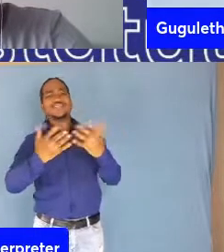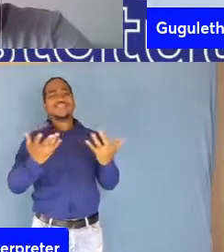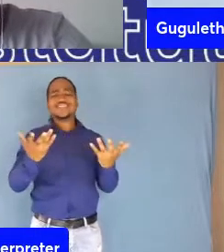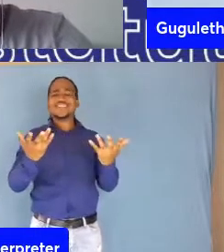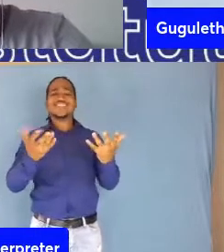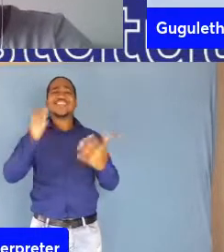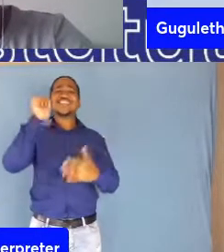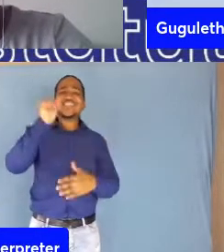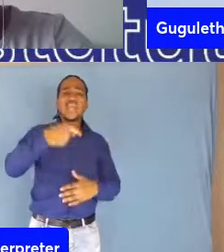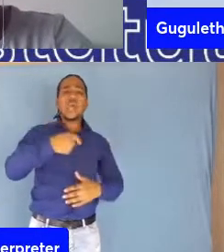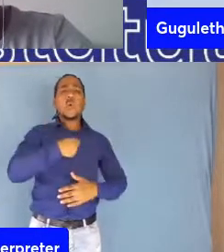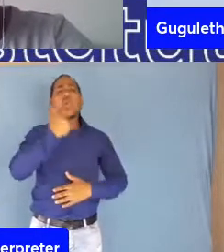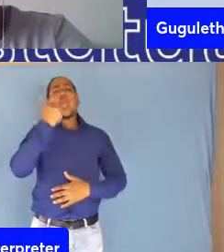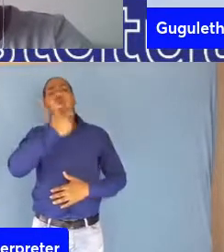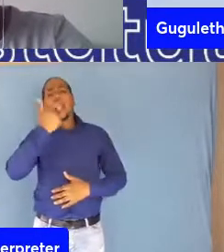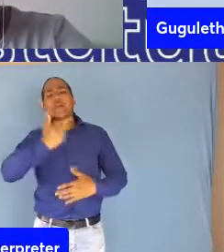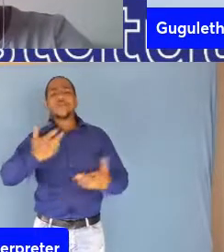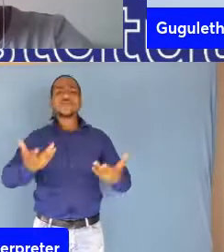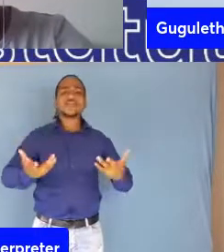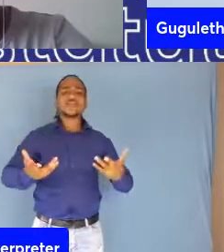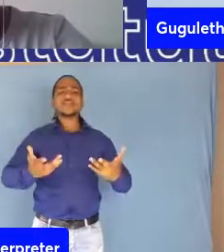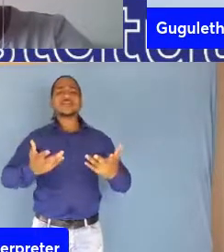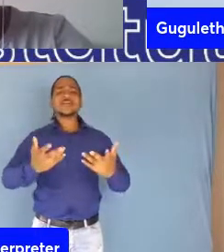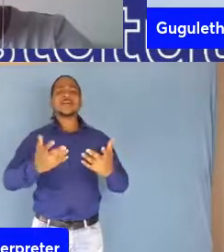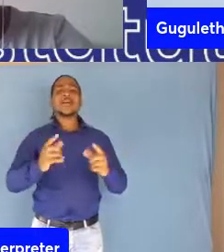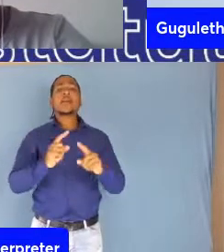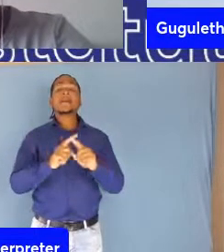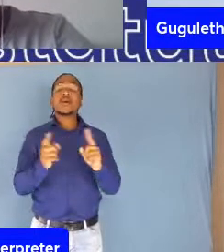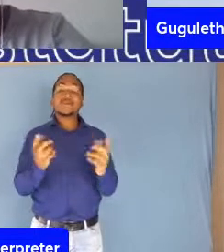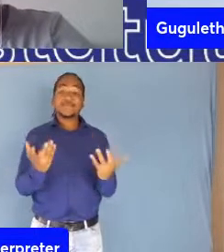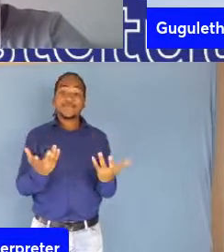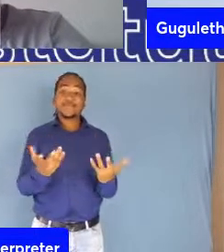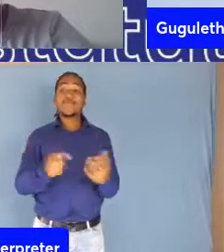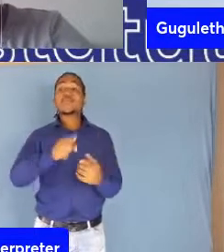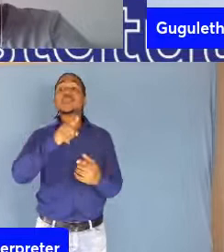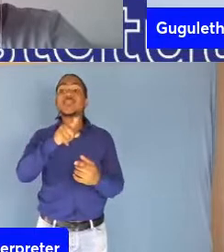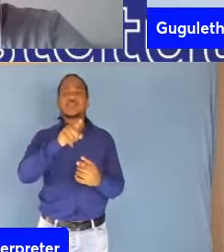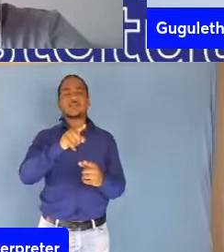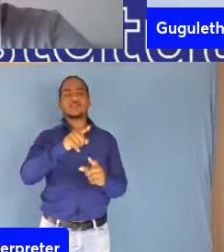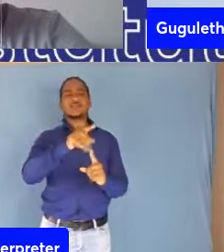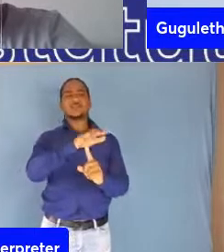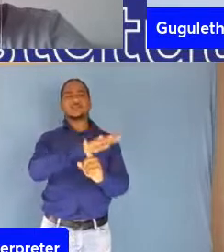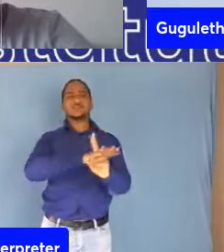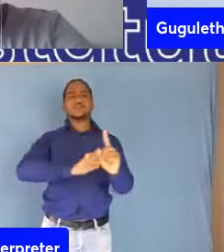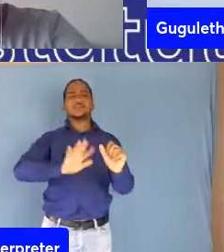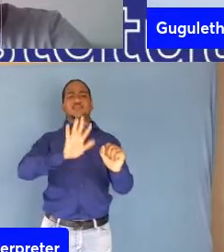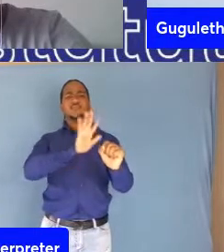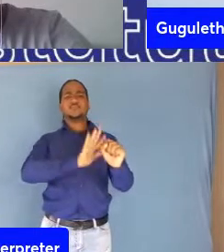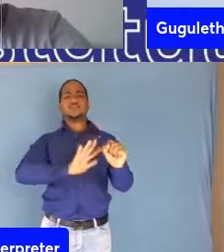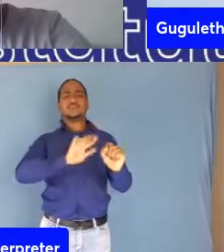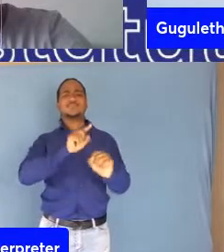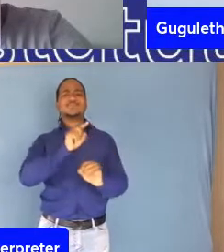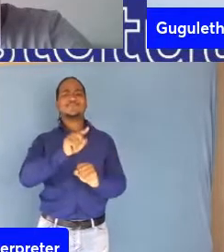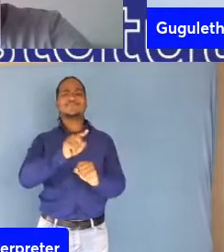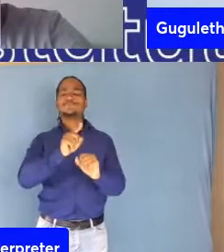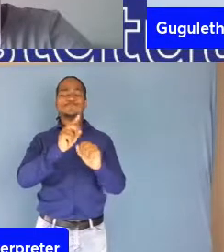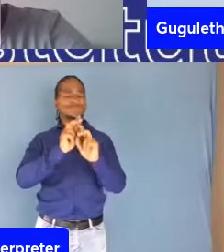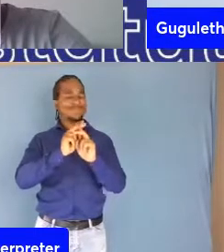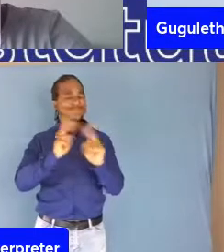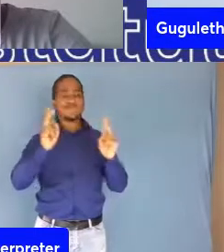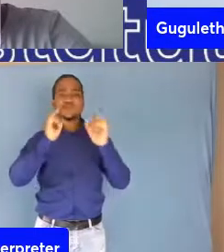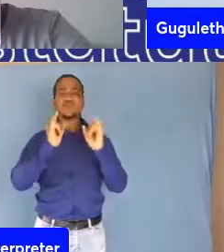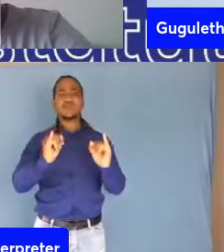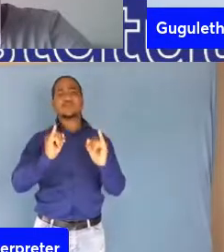laughing about it because, hey, but the situation is that bad,